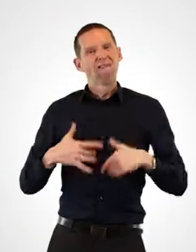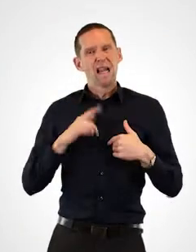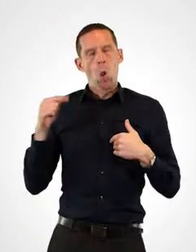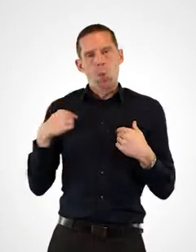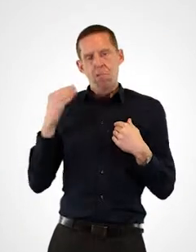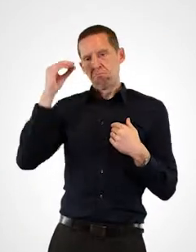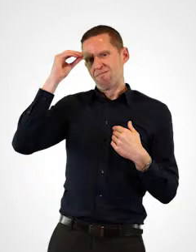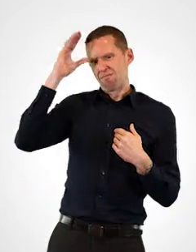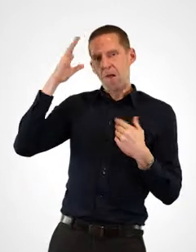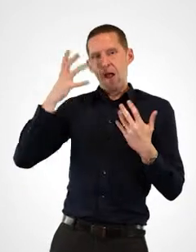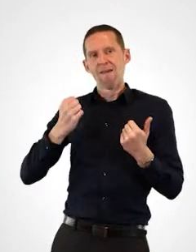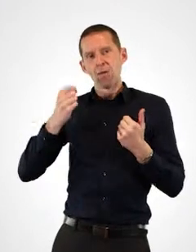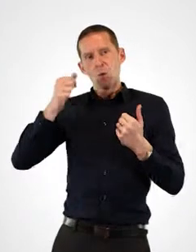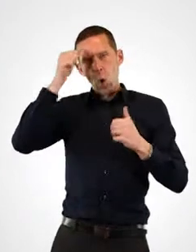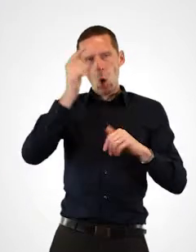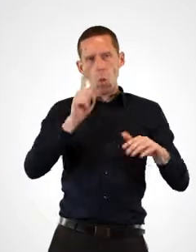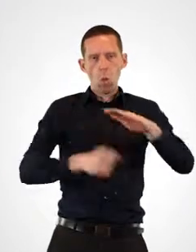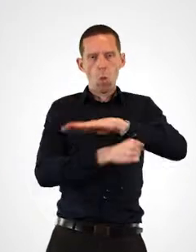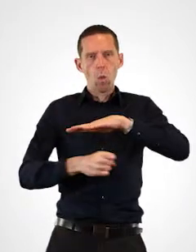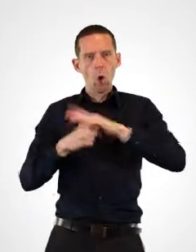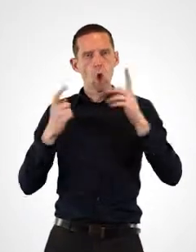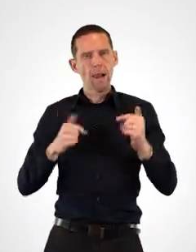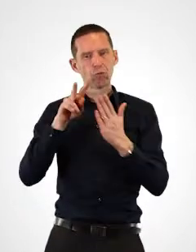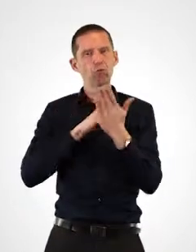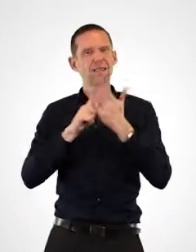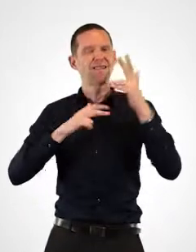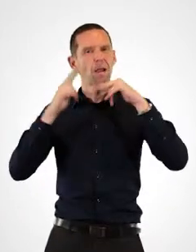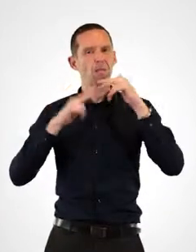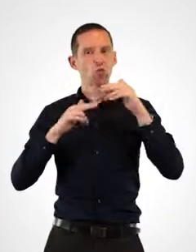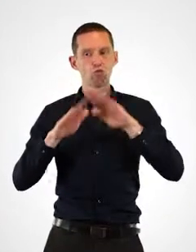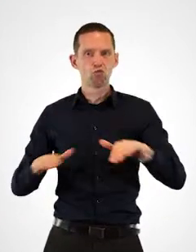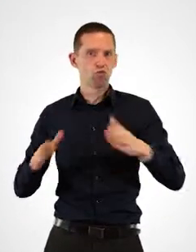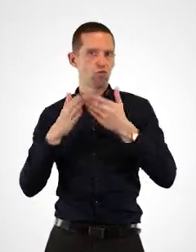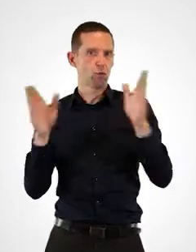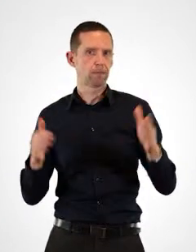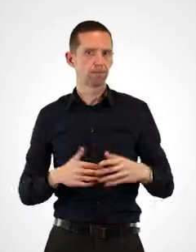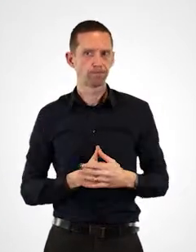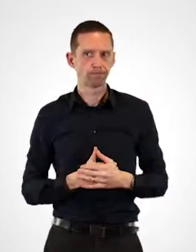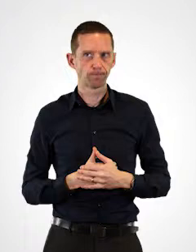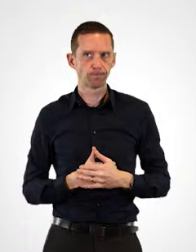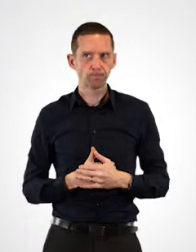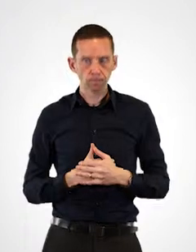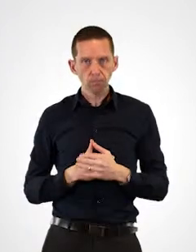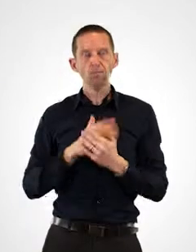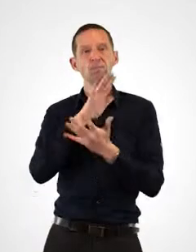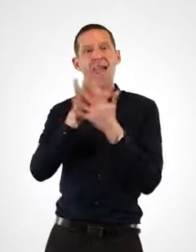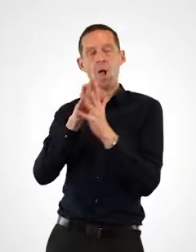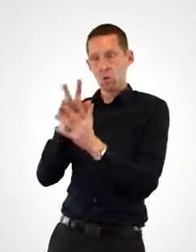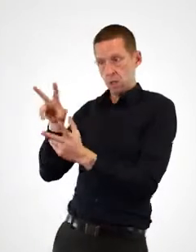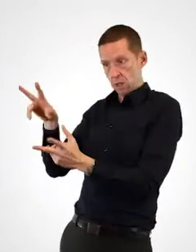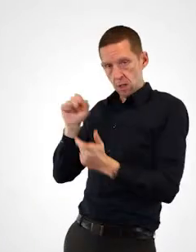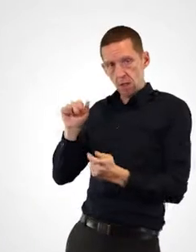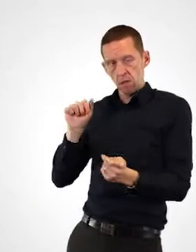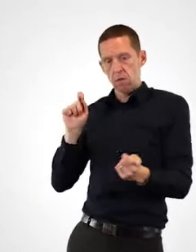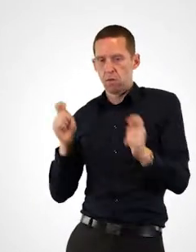good, solid foundation in what we know about early literacy development in children in general. And then how we take that and make sense of it